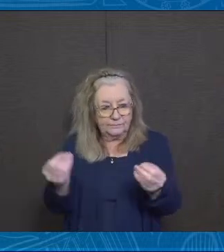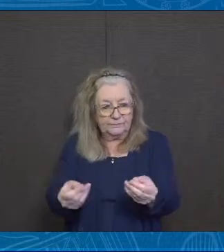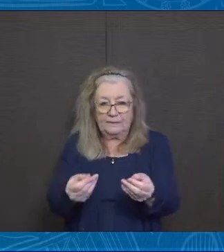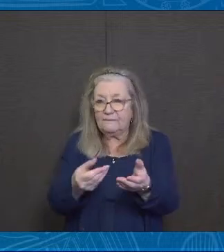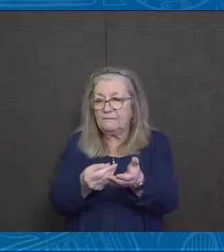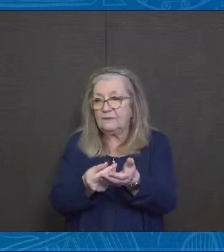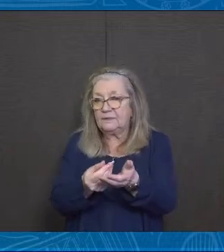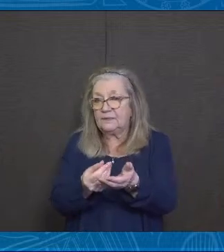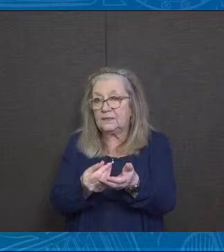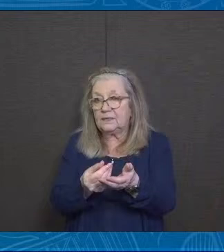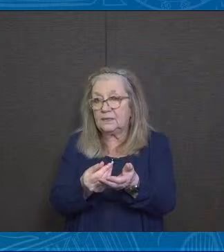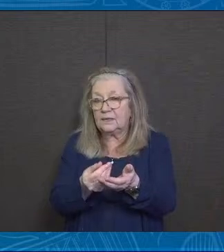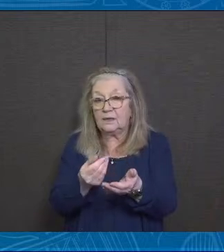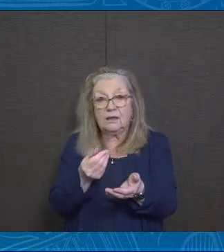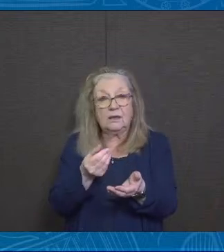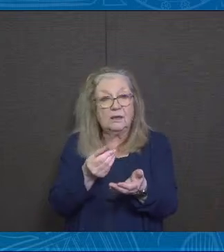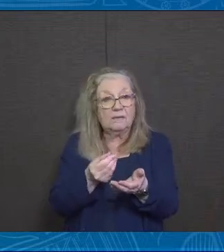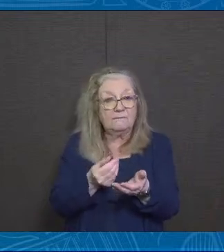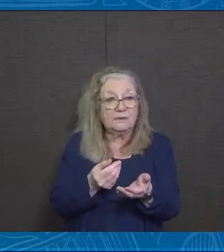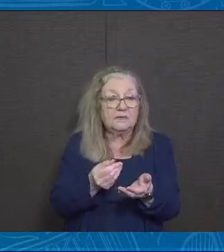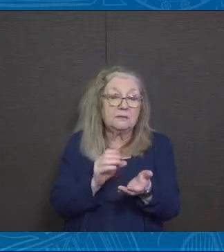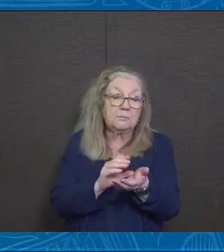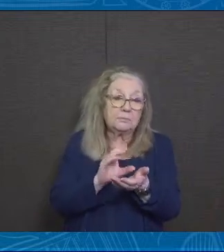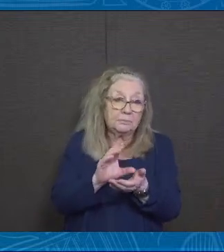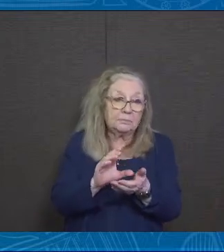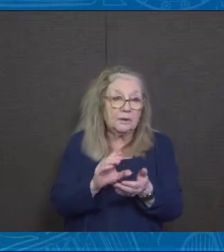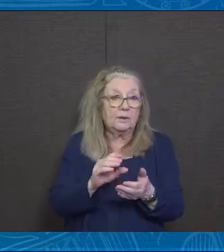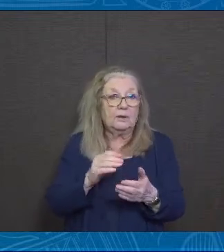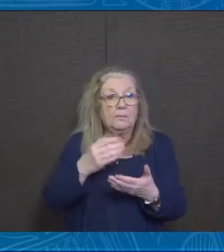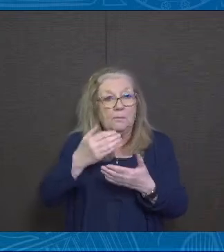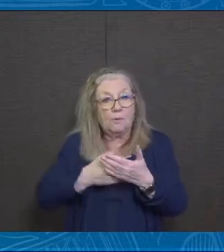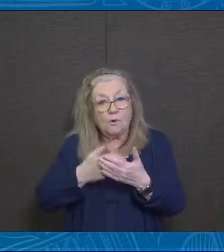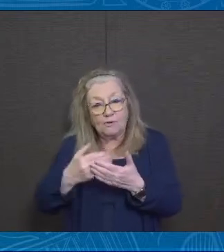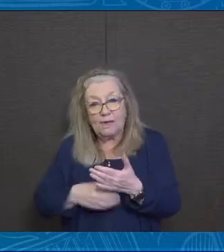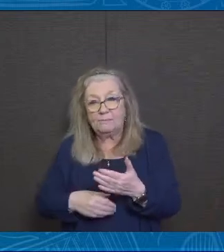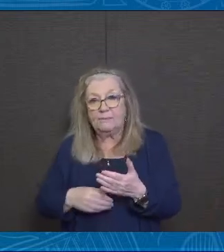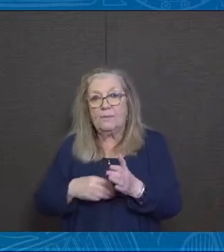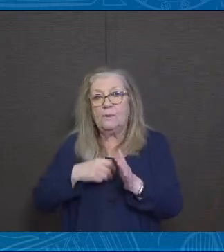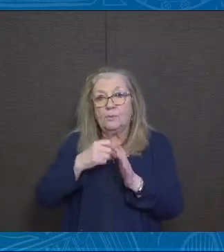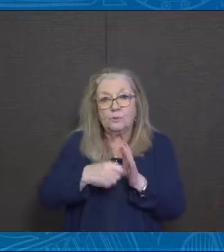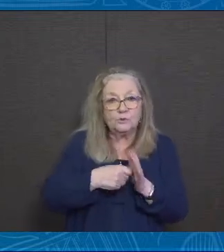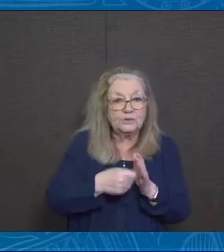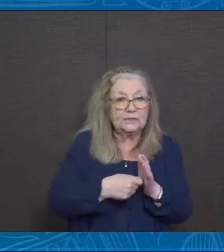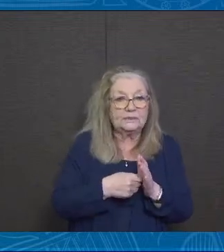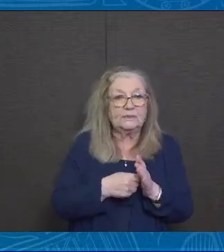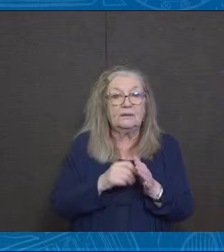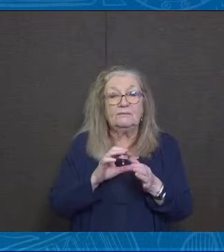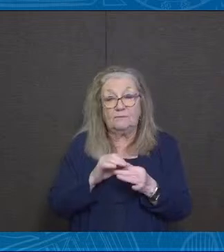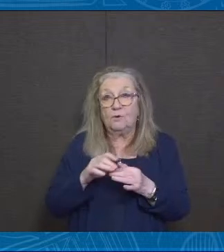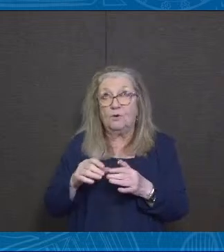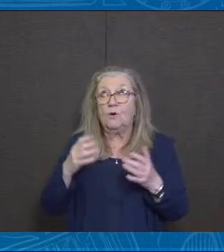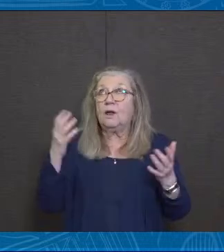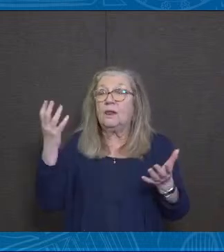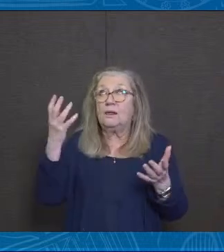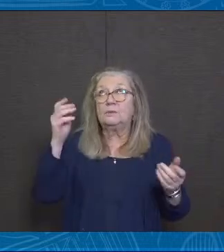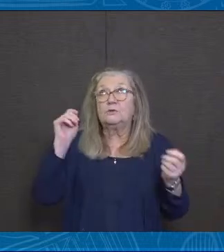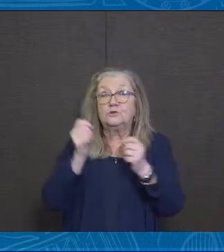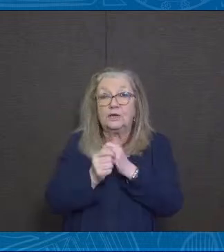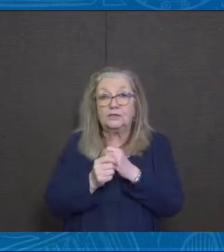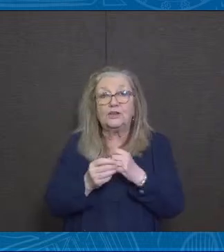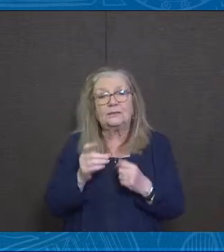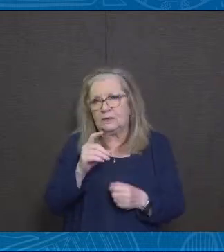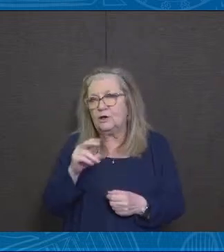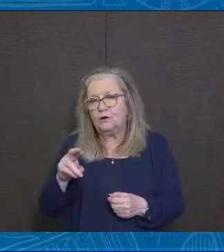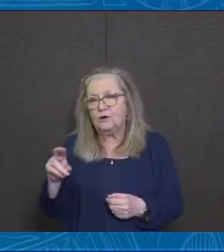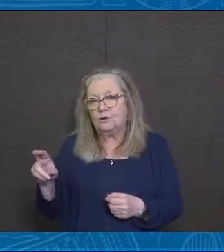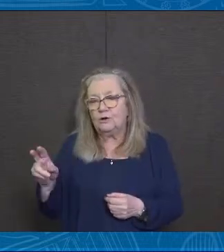for programs and projects to address climate change and disaster response. And